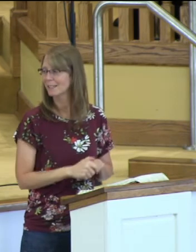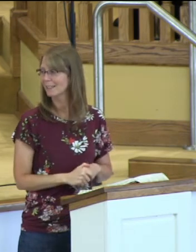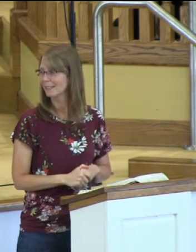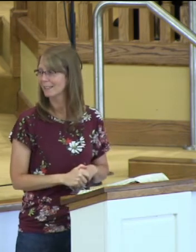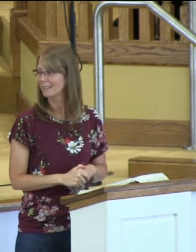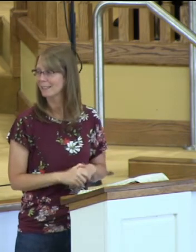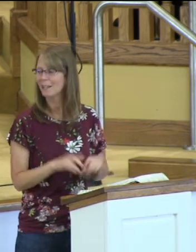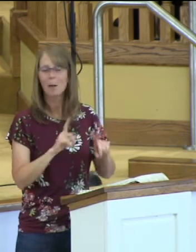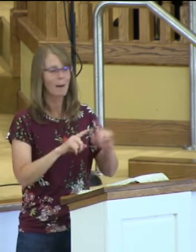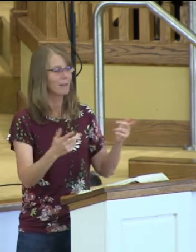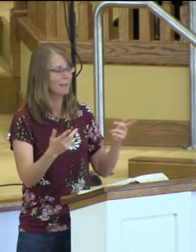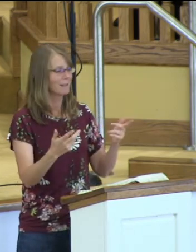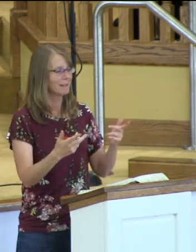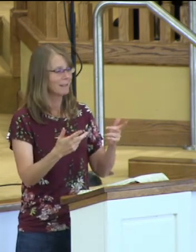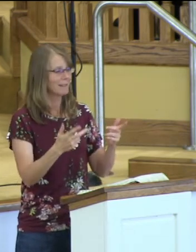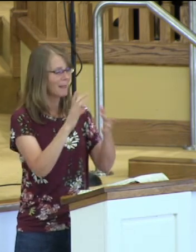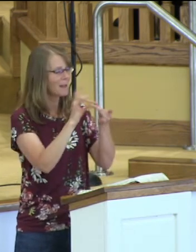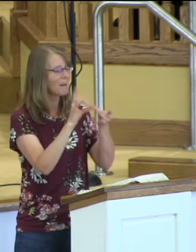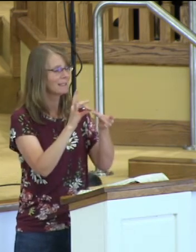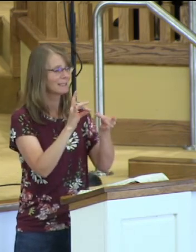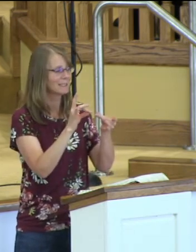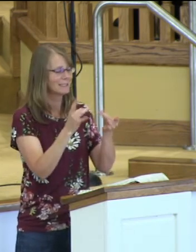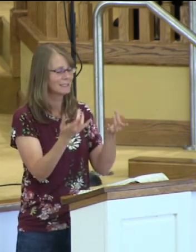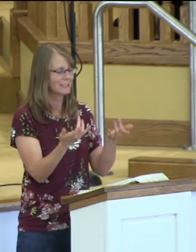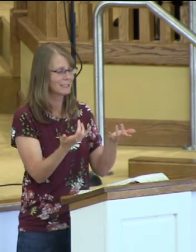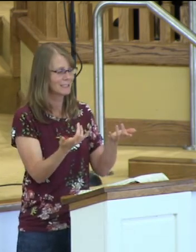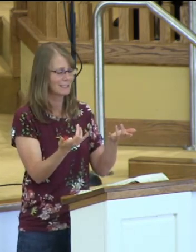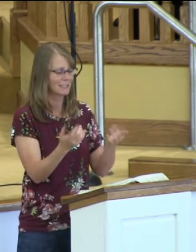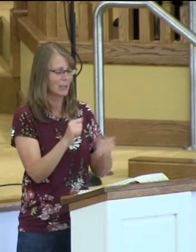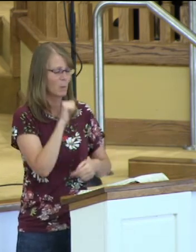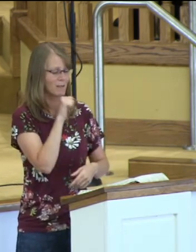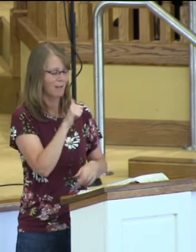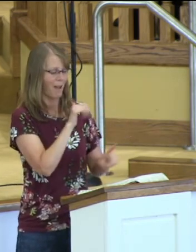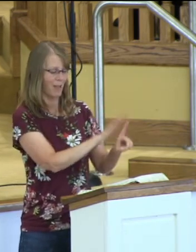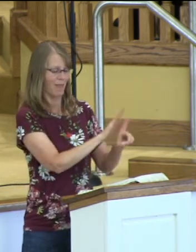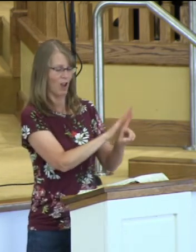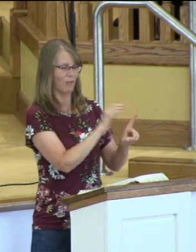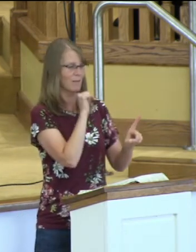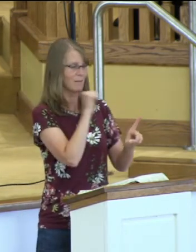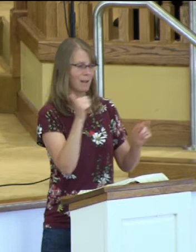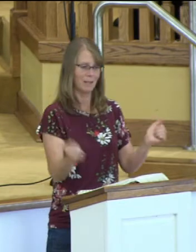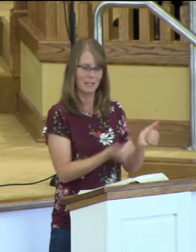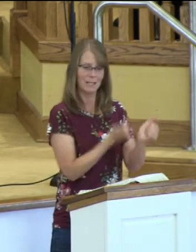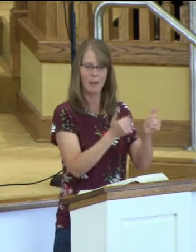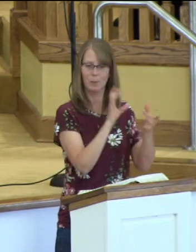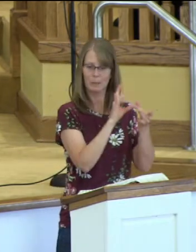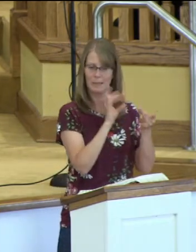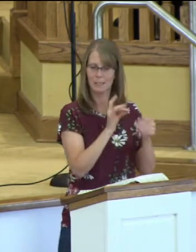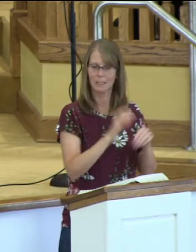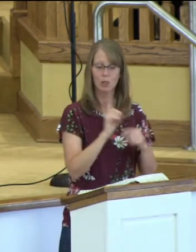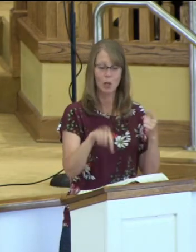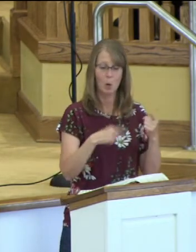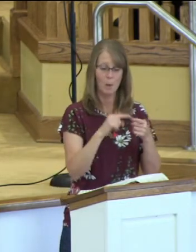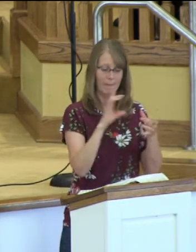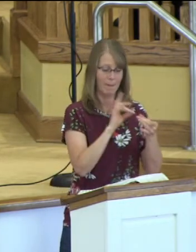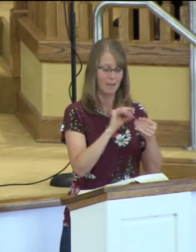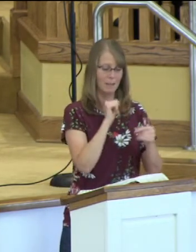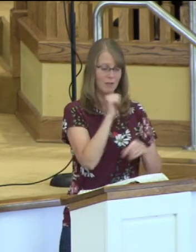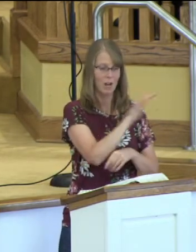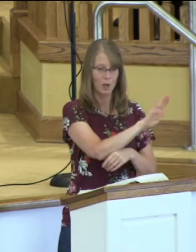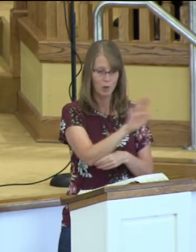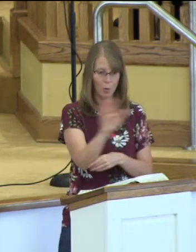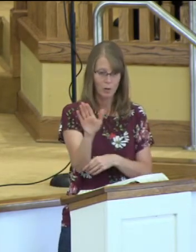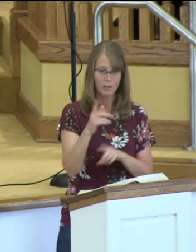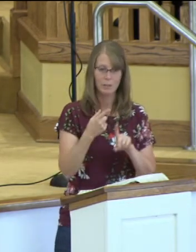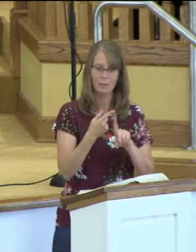But listen, the message was not their own. And when the message is not your own, the message is from another, and we find